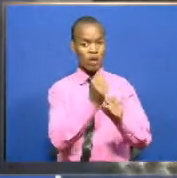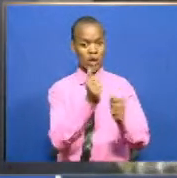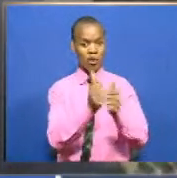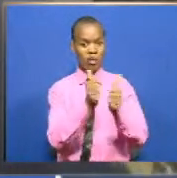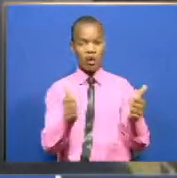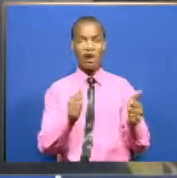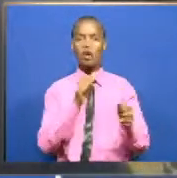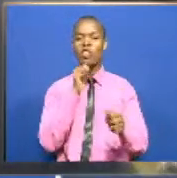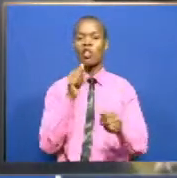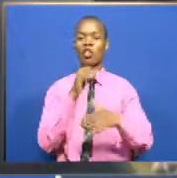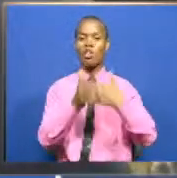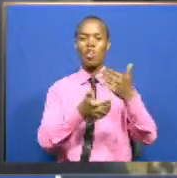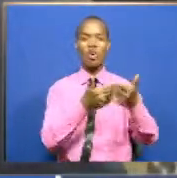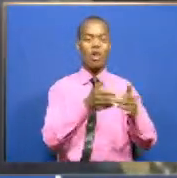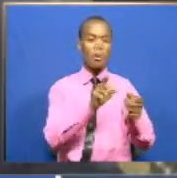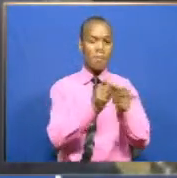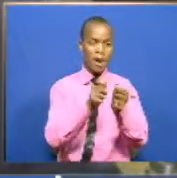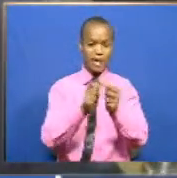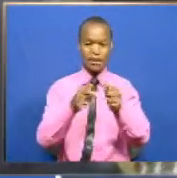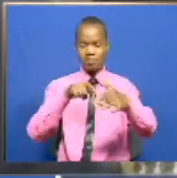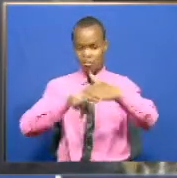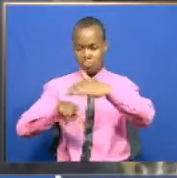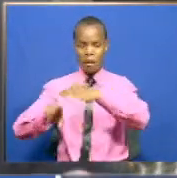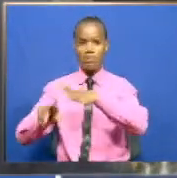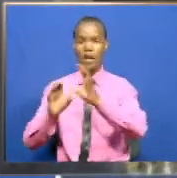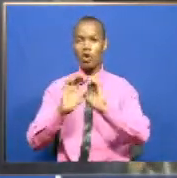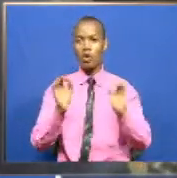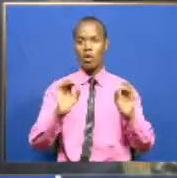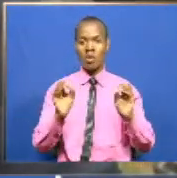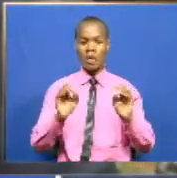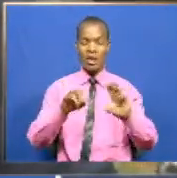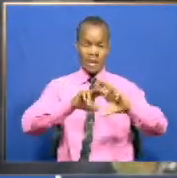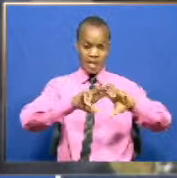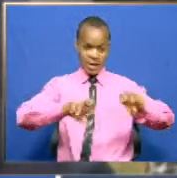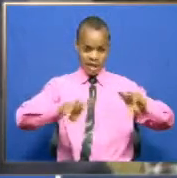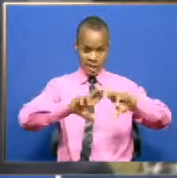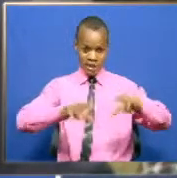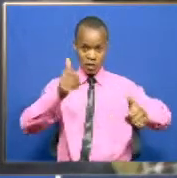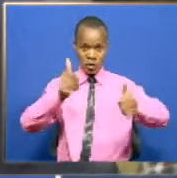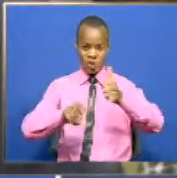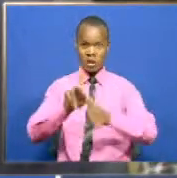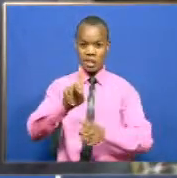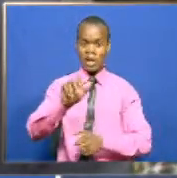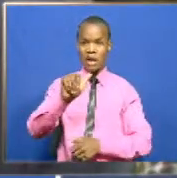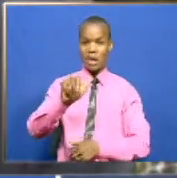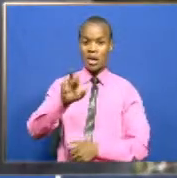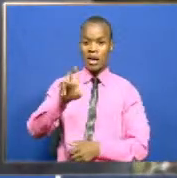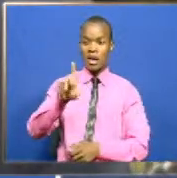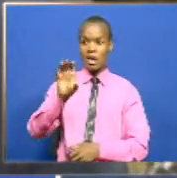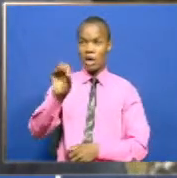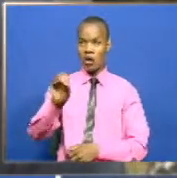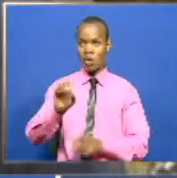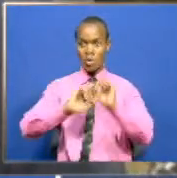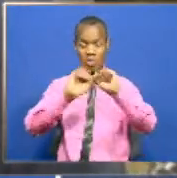mahindi ama sote tupande mihogo, lakini kulingana na utafiti uliofanywa na Calro, waangalie